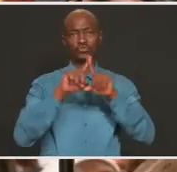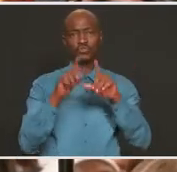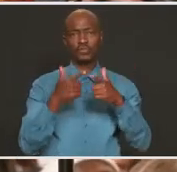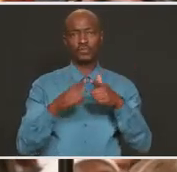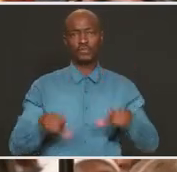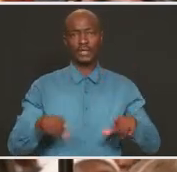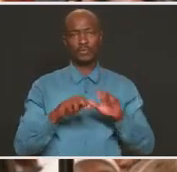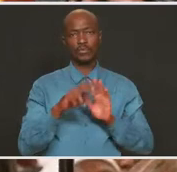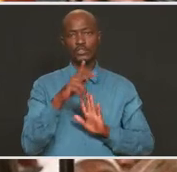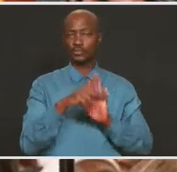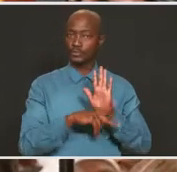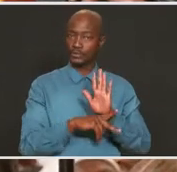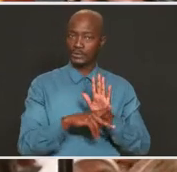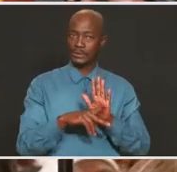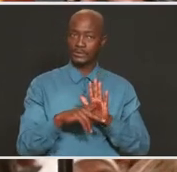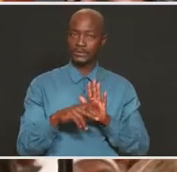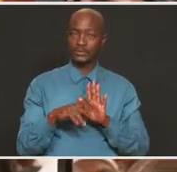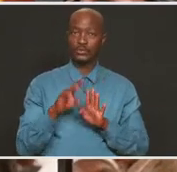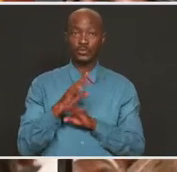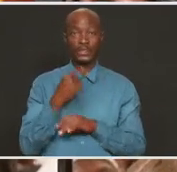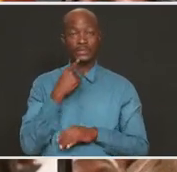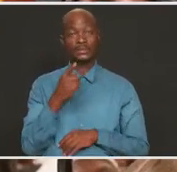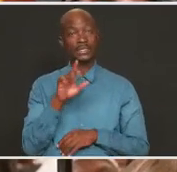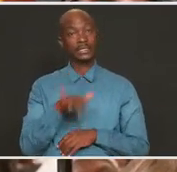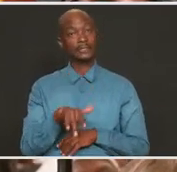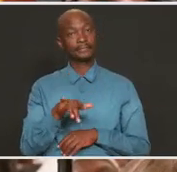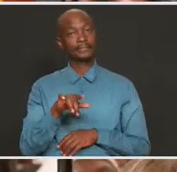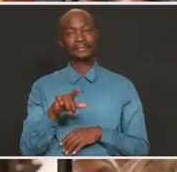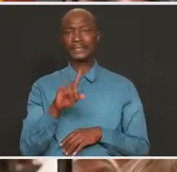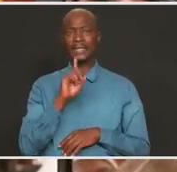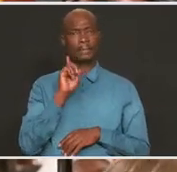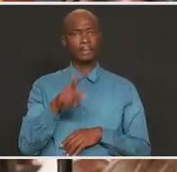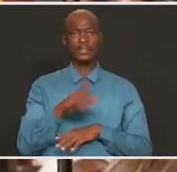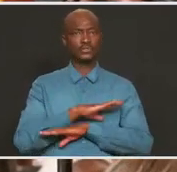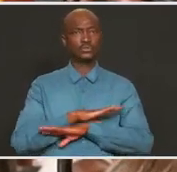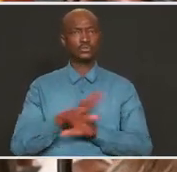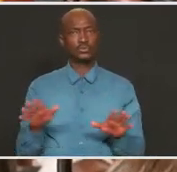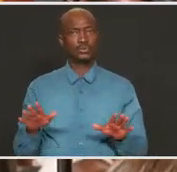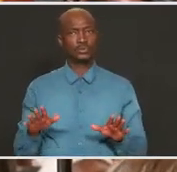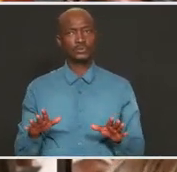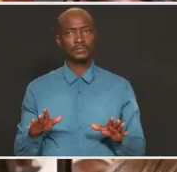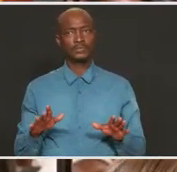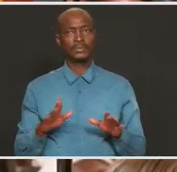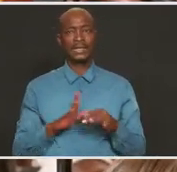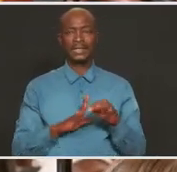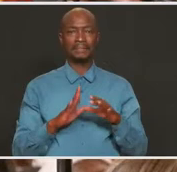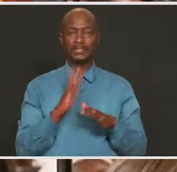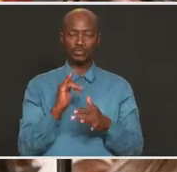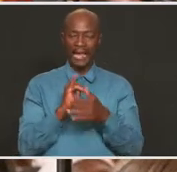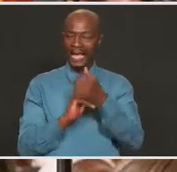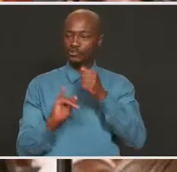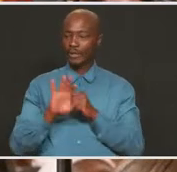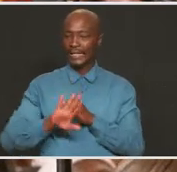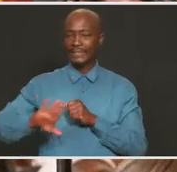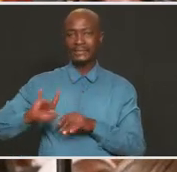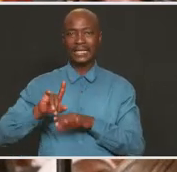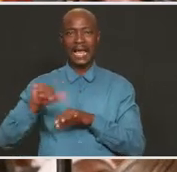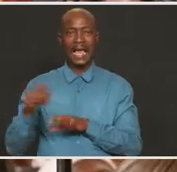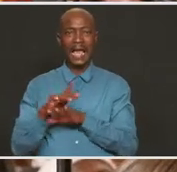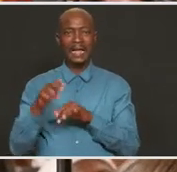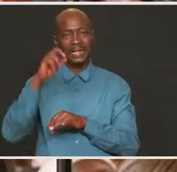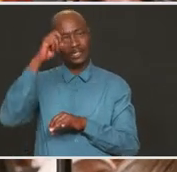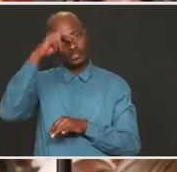but we are saying it must not be it must not isolate Adelines